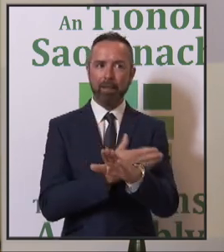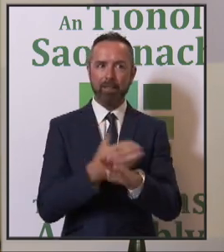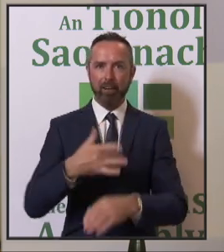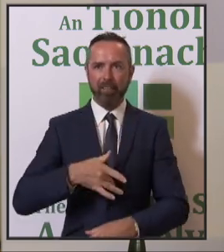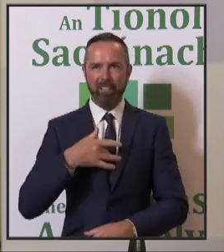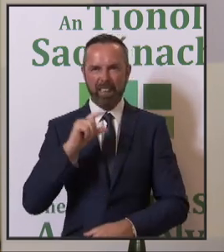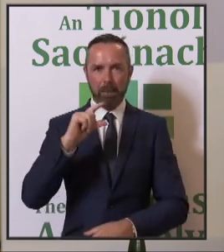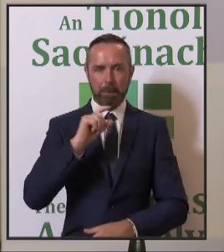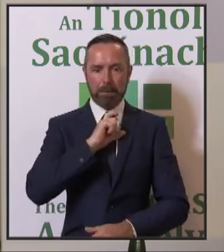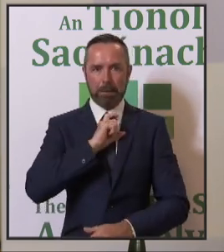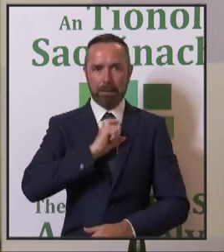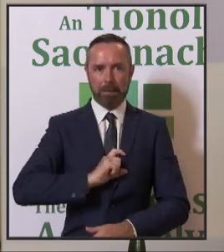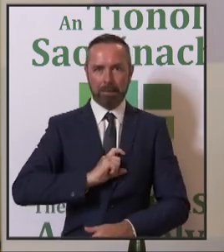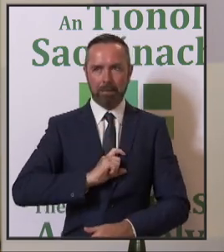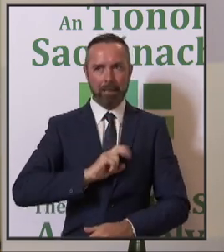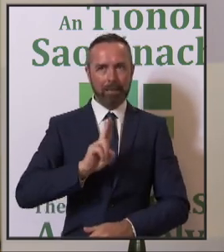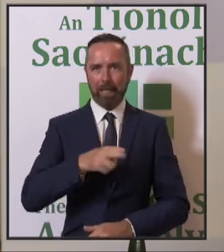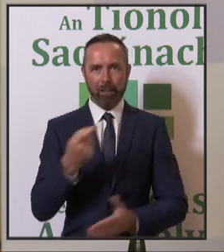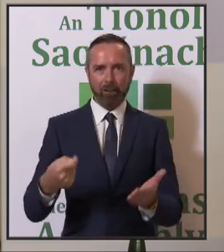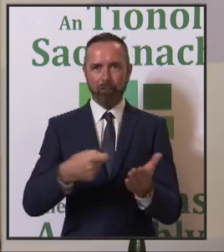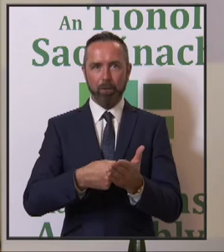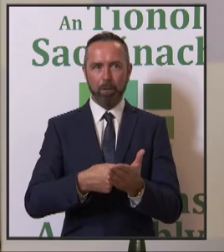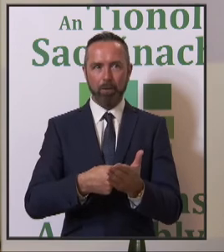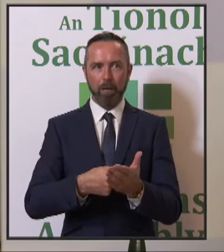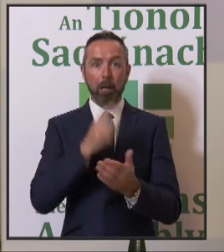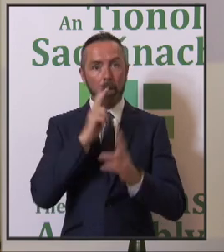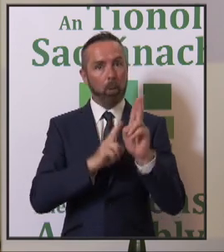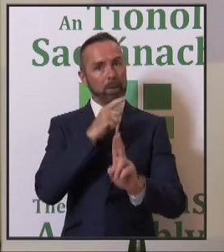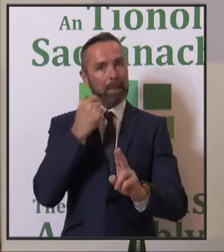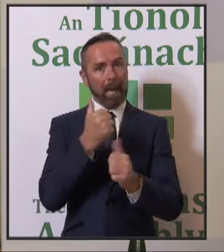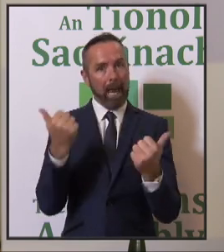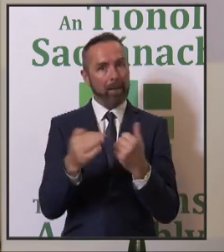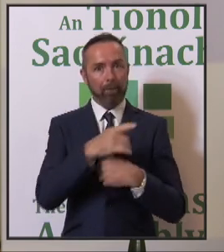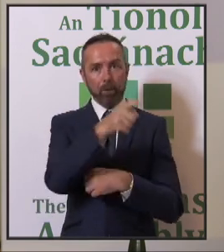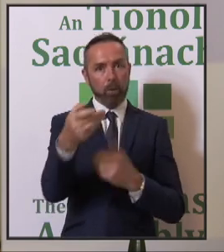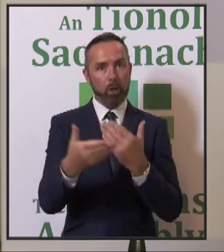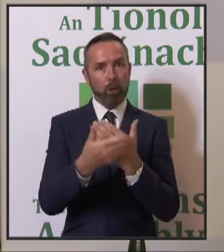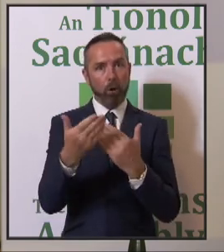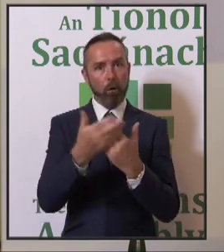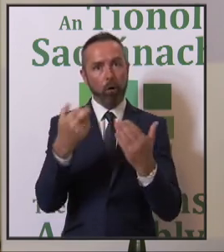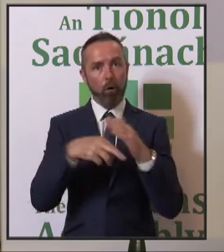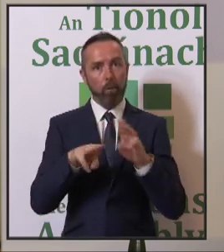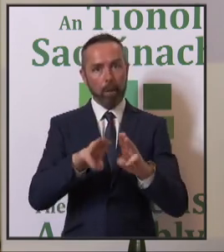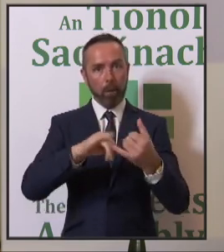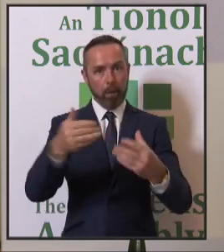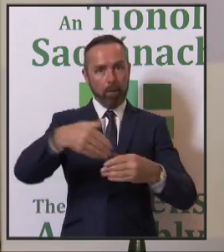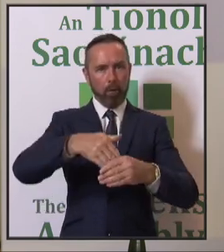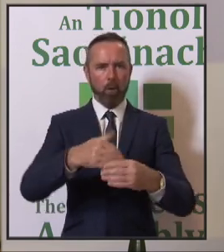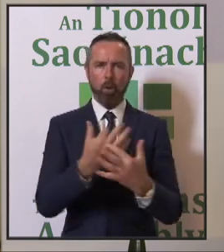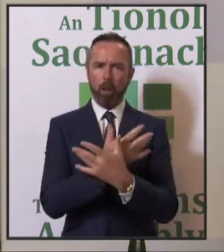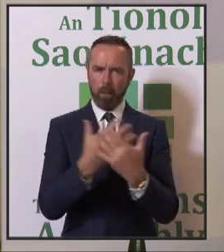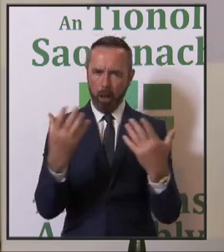feeling confident enough to contribute. And I would say to any of the young people that are part of this that you have so much to contribute